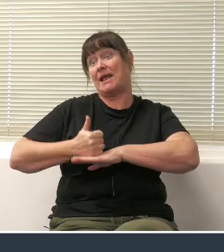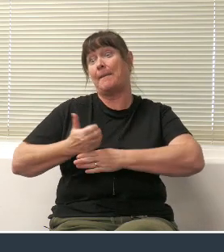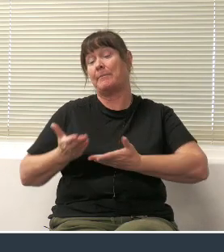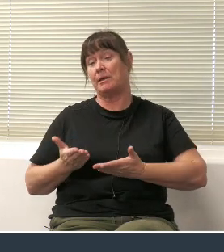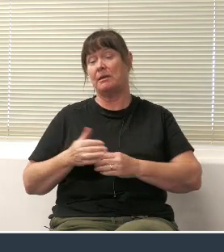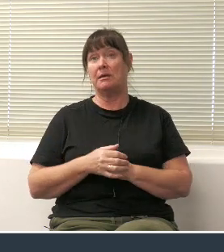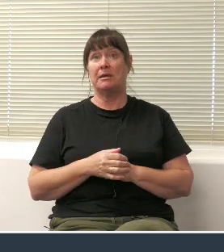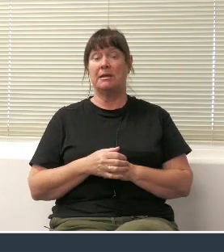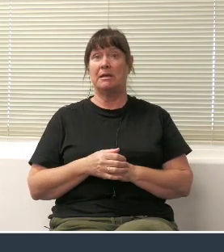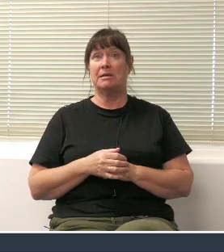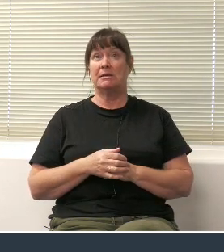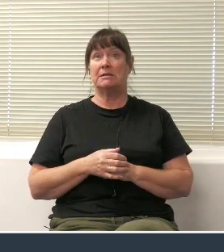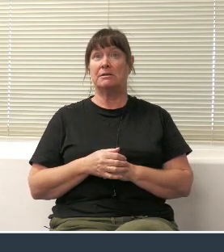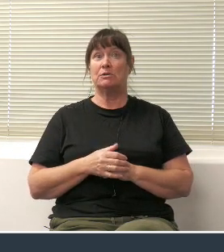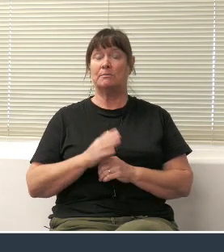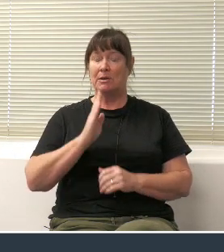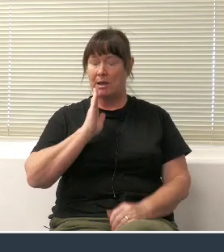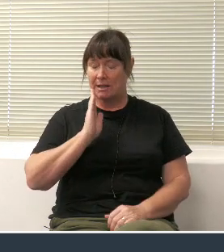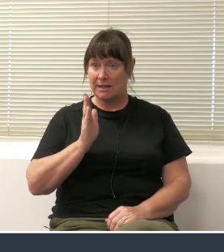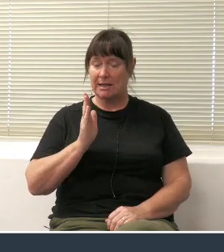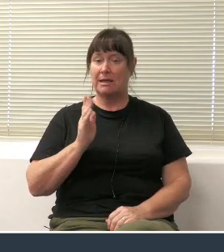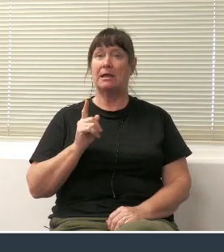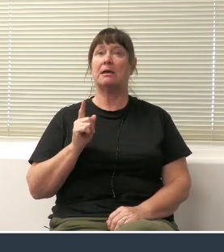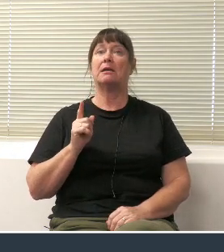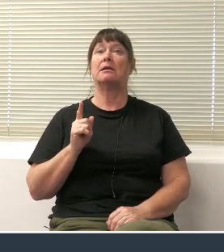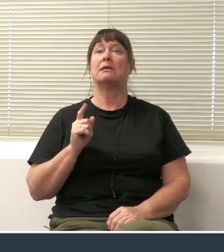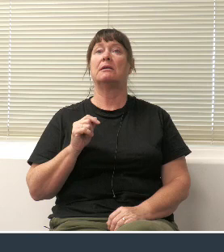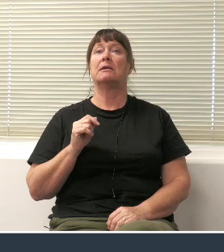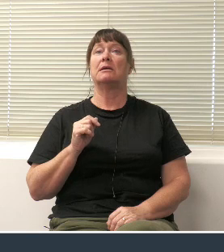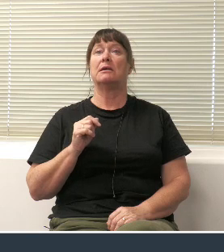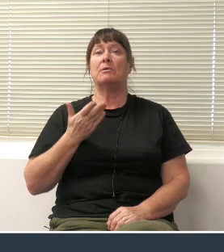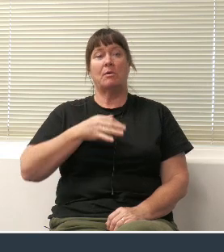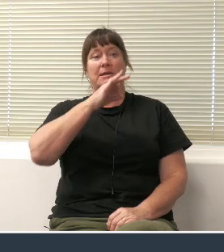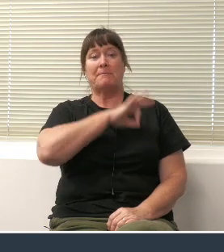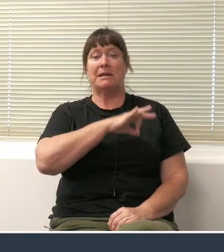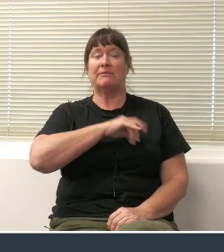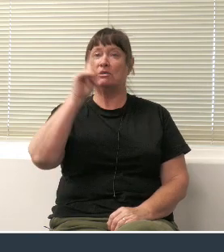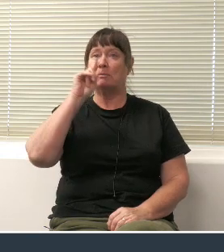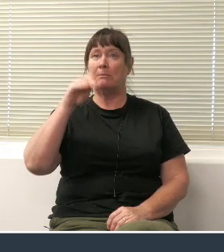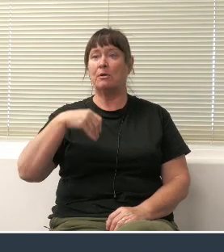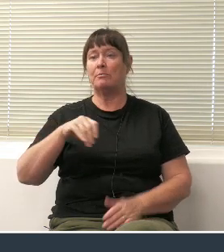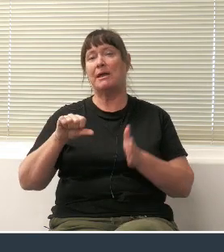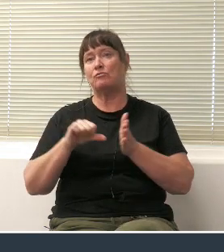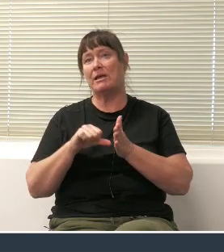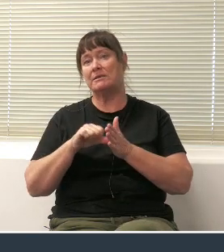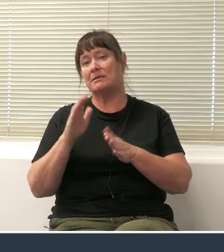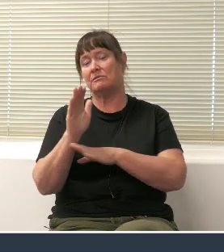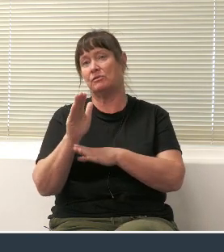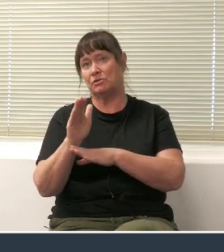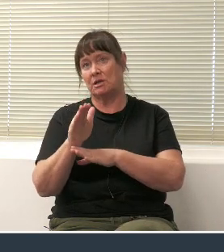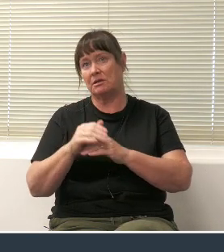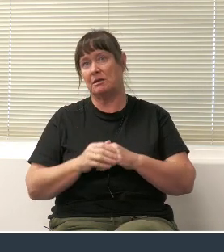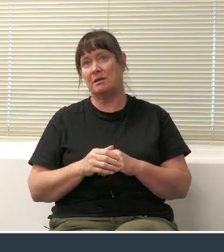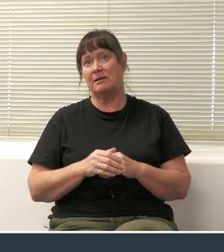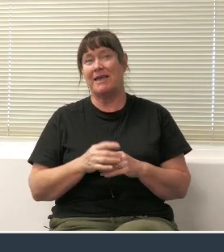this, is to explicitly return a benefit to the ratepayers in the future in